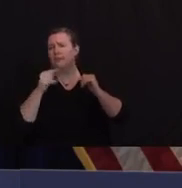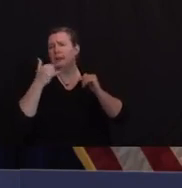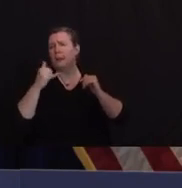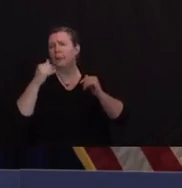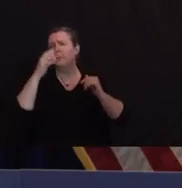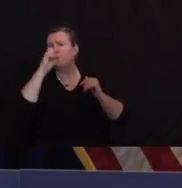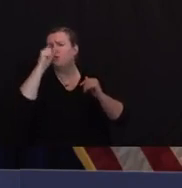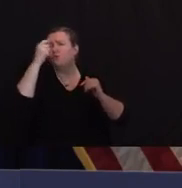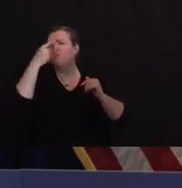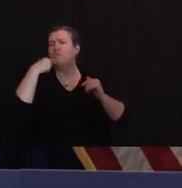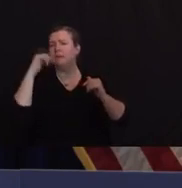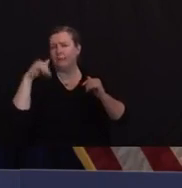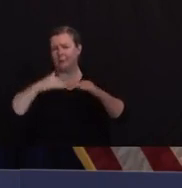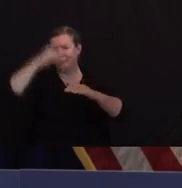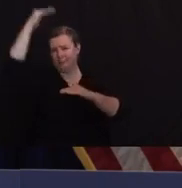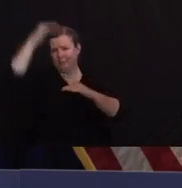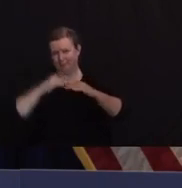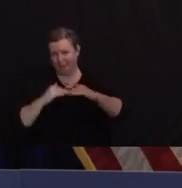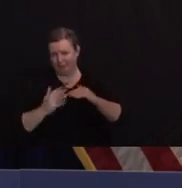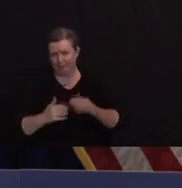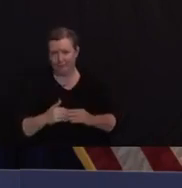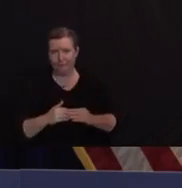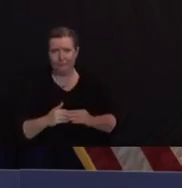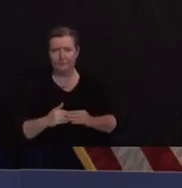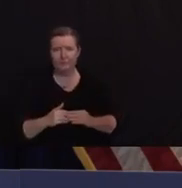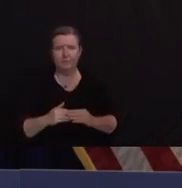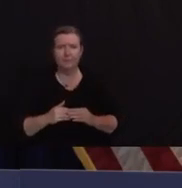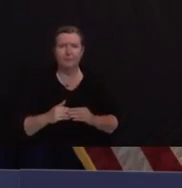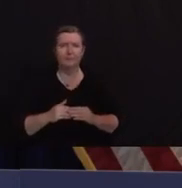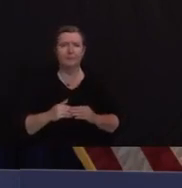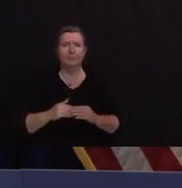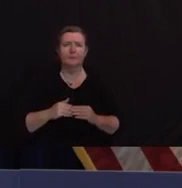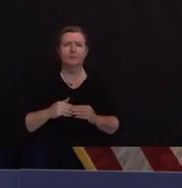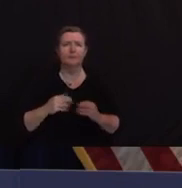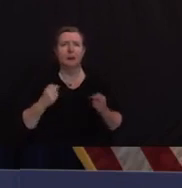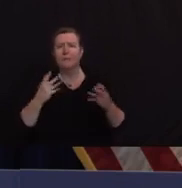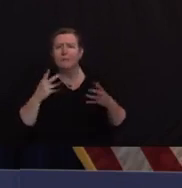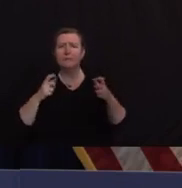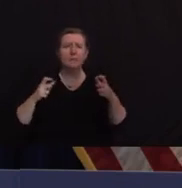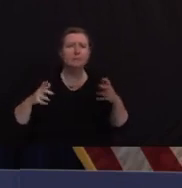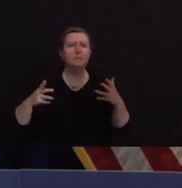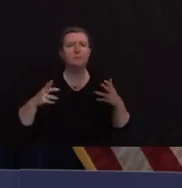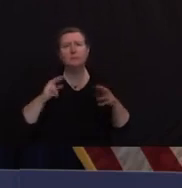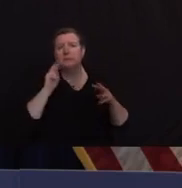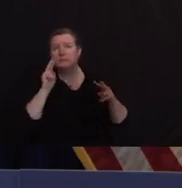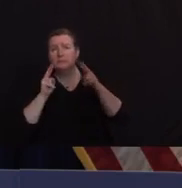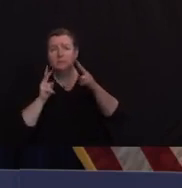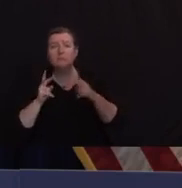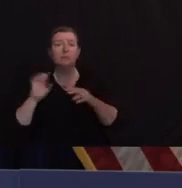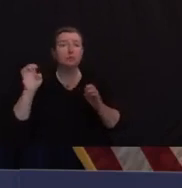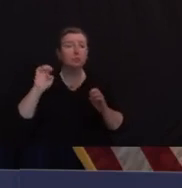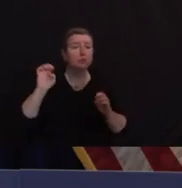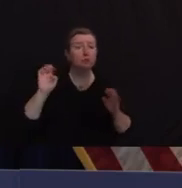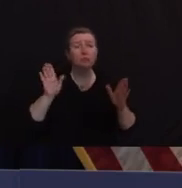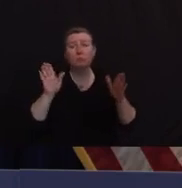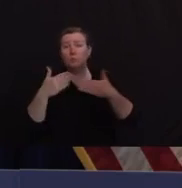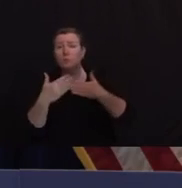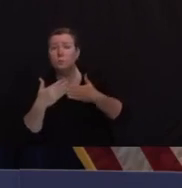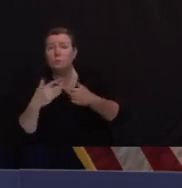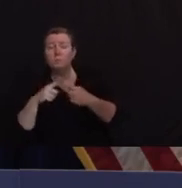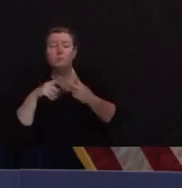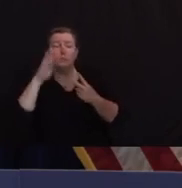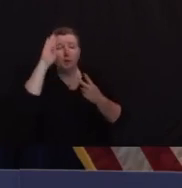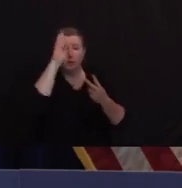per 100,000, and the COVID-like illness through our emergency rooms. And it will dictate how we work with the